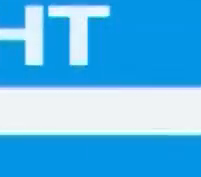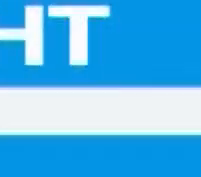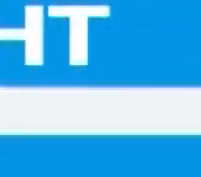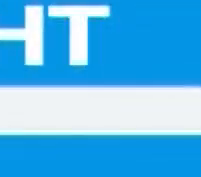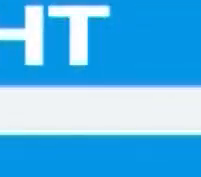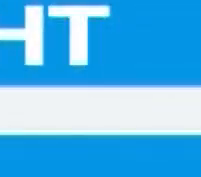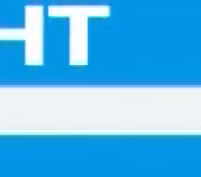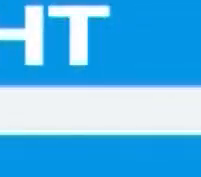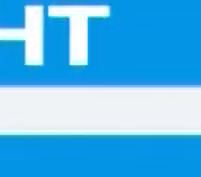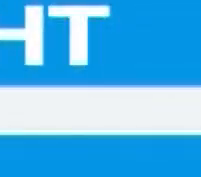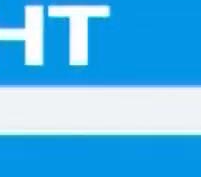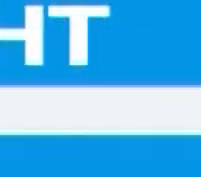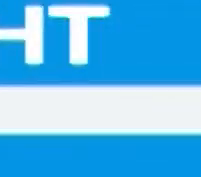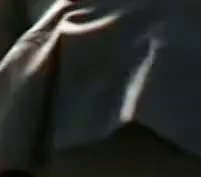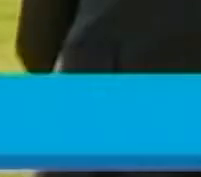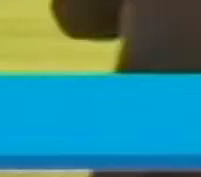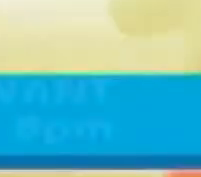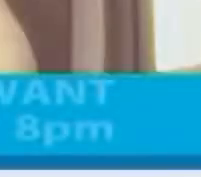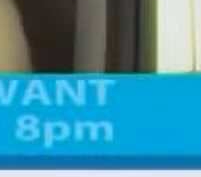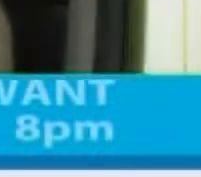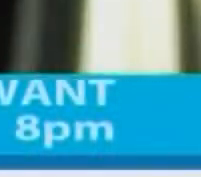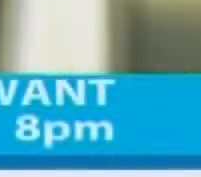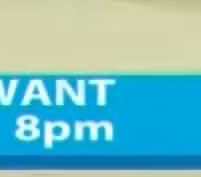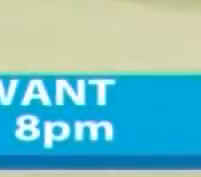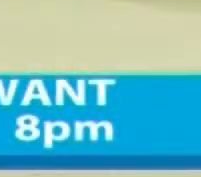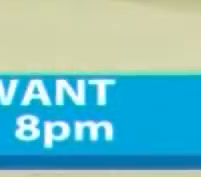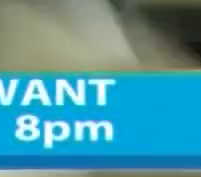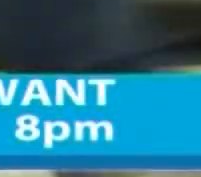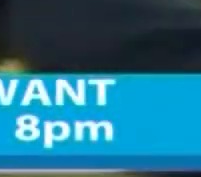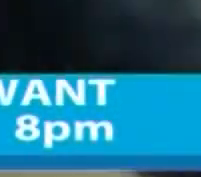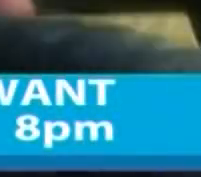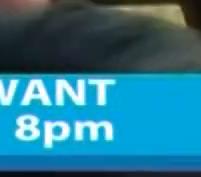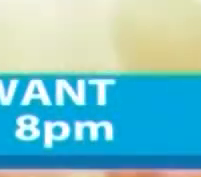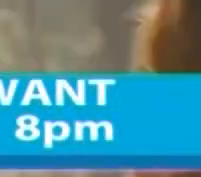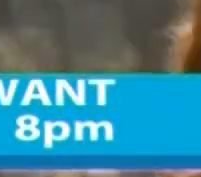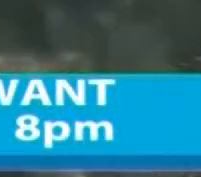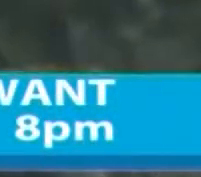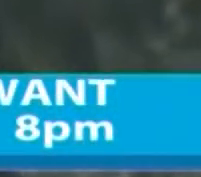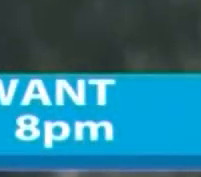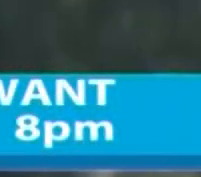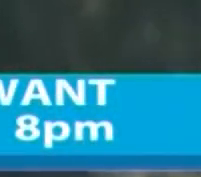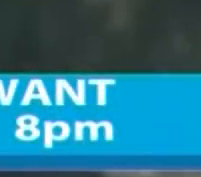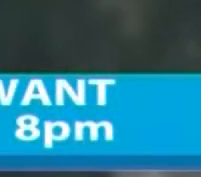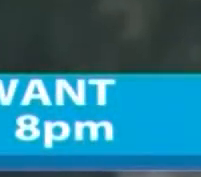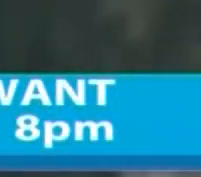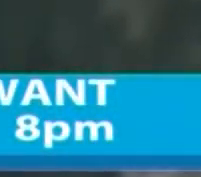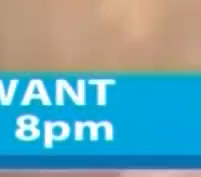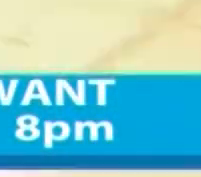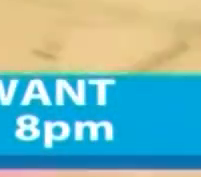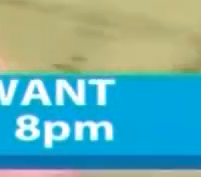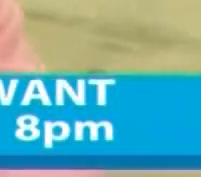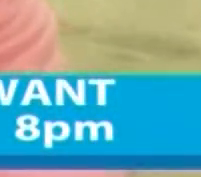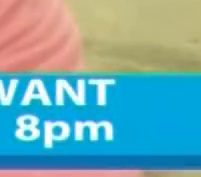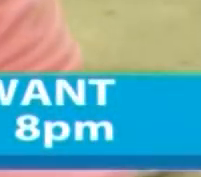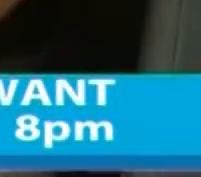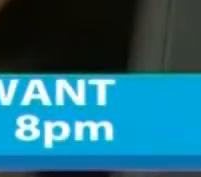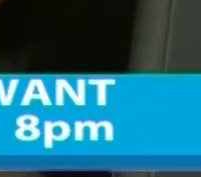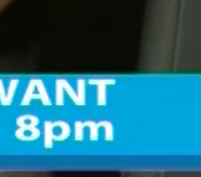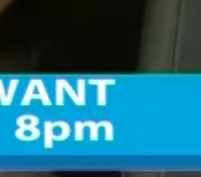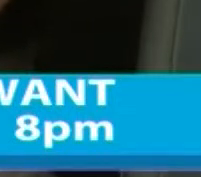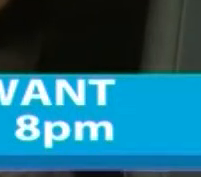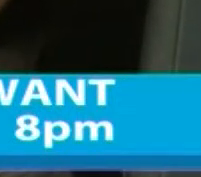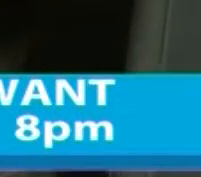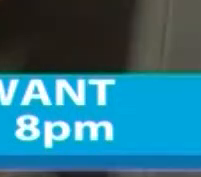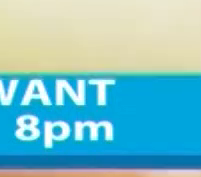Tonight on KBC Channel 1. It's him. Amaya's husband. He was the man who ran me over in Chiapas.